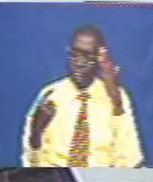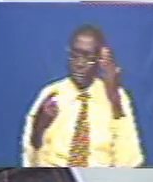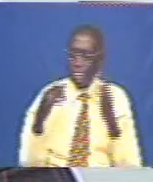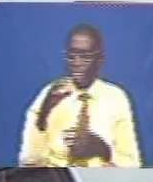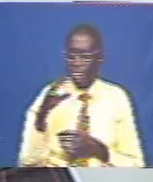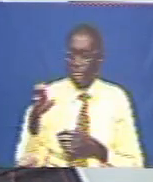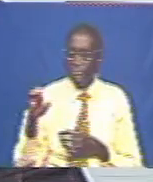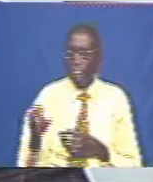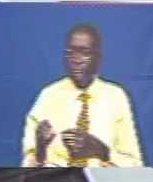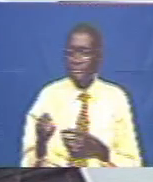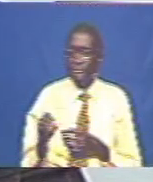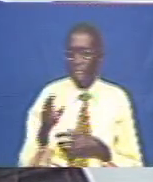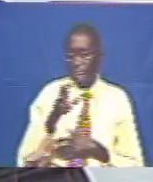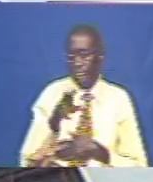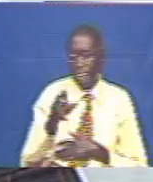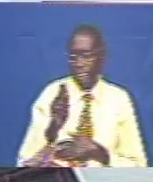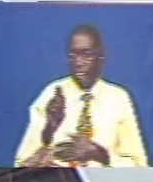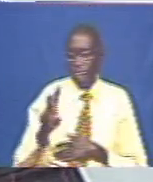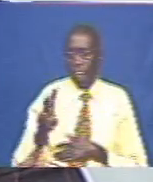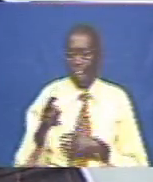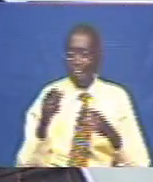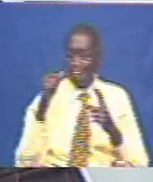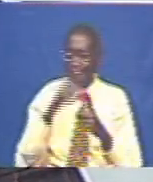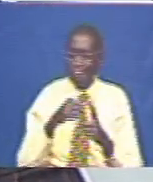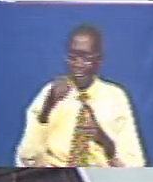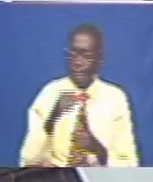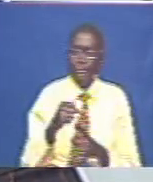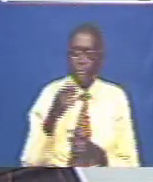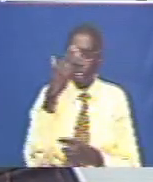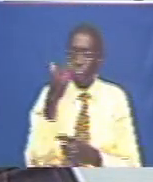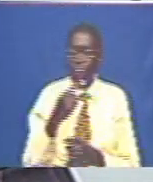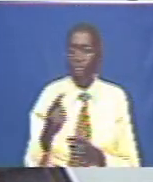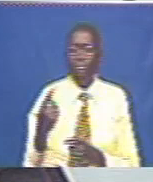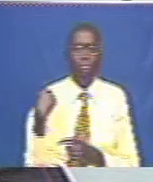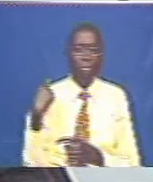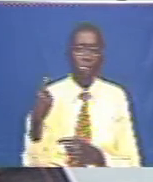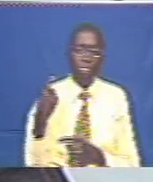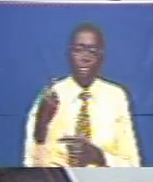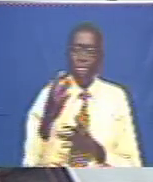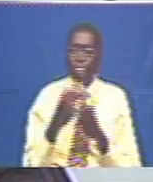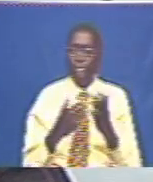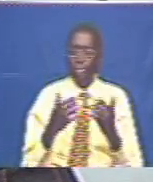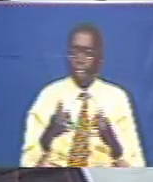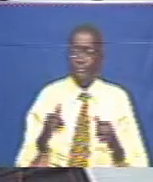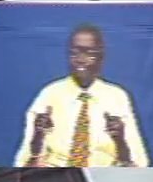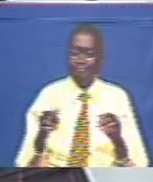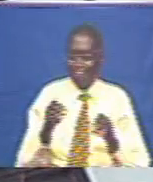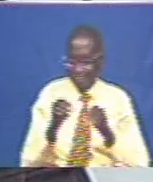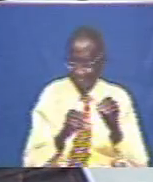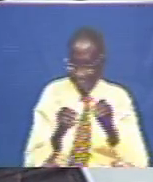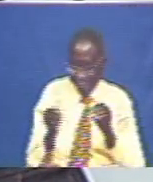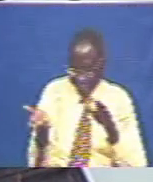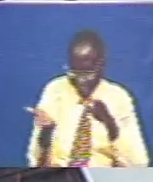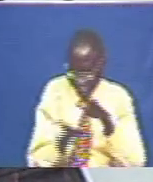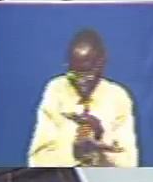been on television severally trying to advocate, because recently somebody tried to sneak in some amendments into